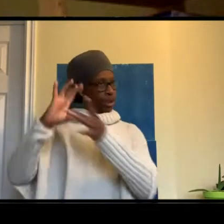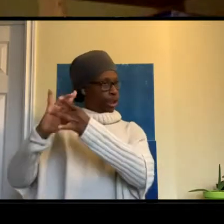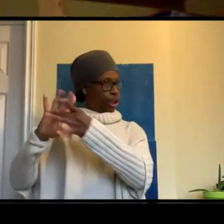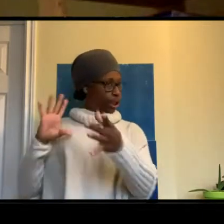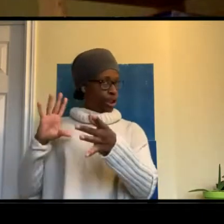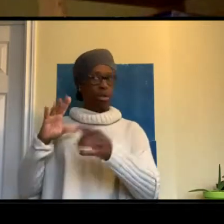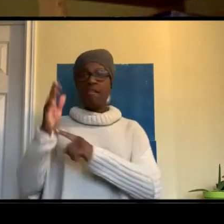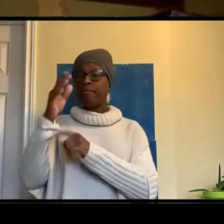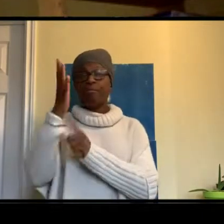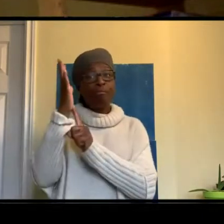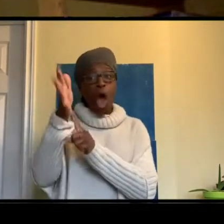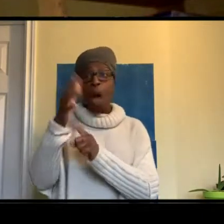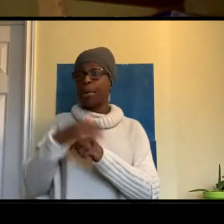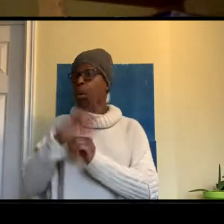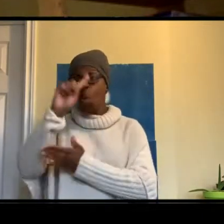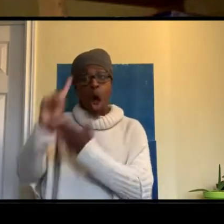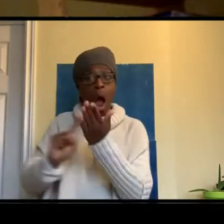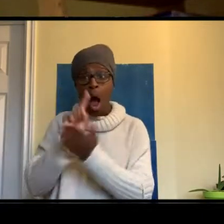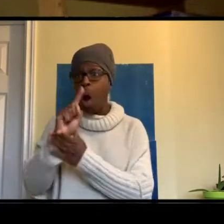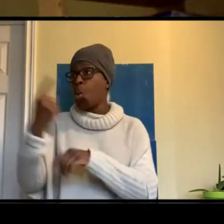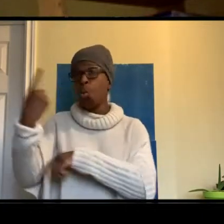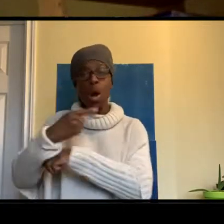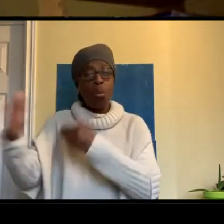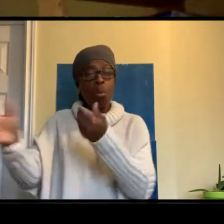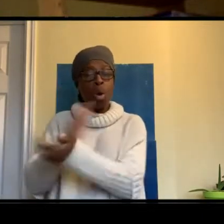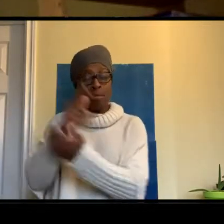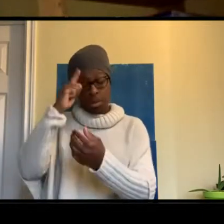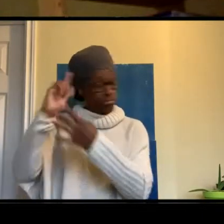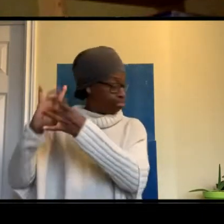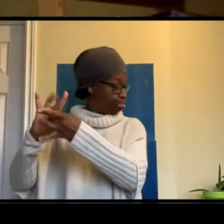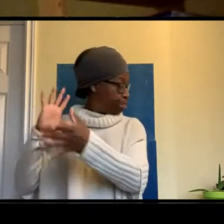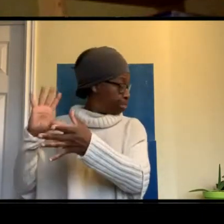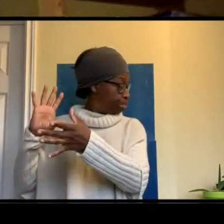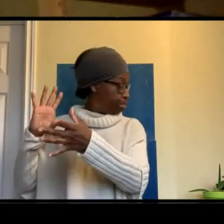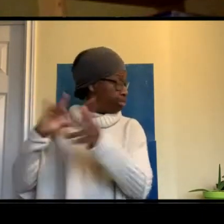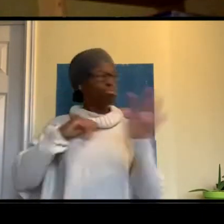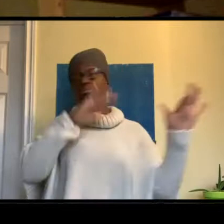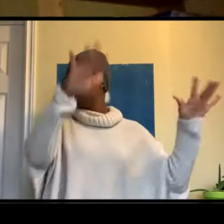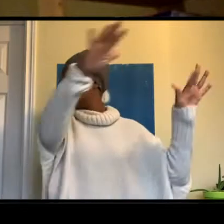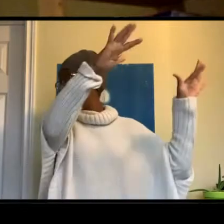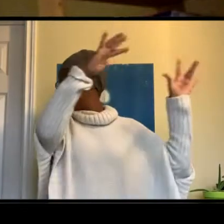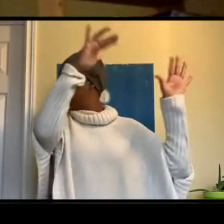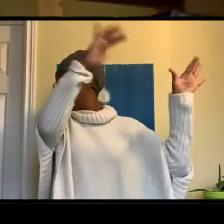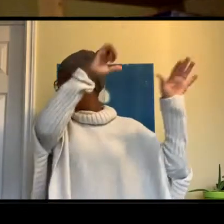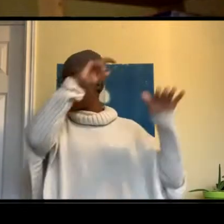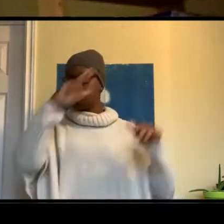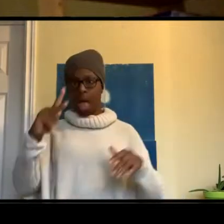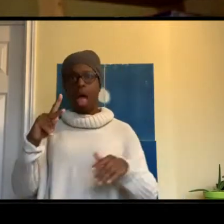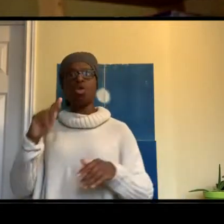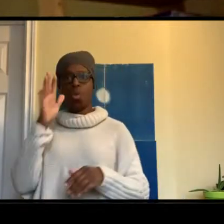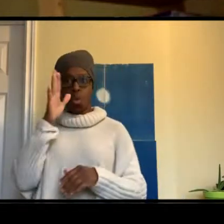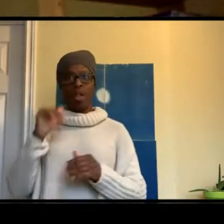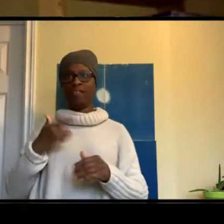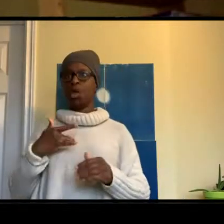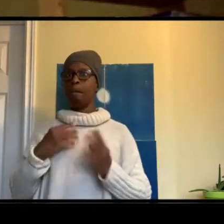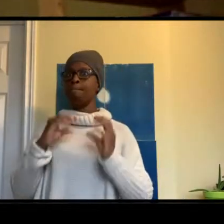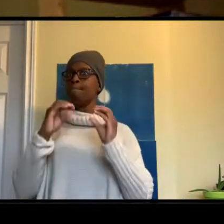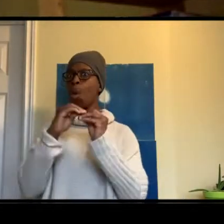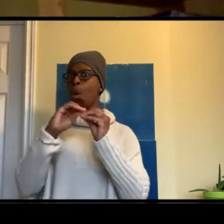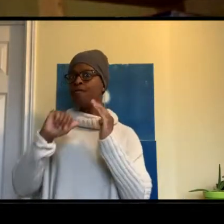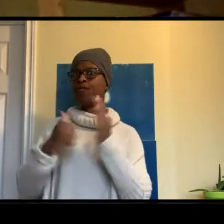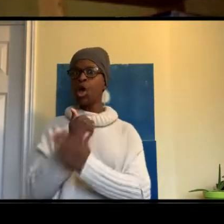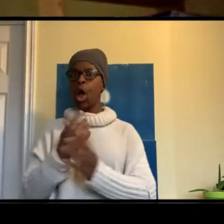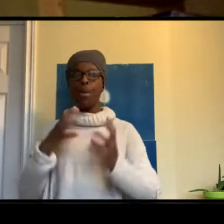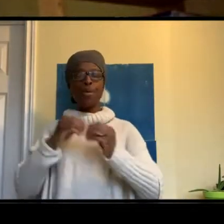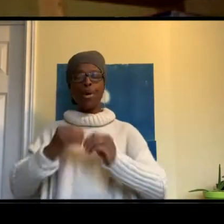time you need. And when you're working on a grant proposal like this, and let's say you are working on it alone, something that people who work for